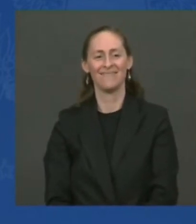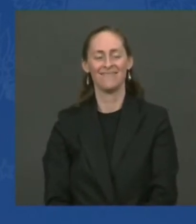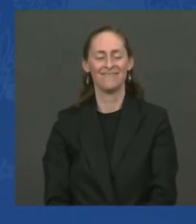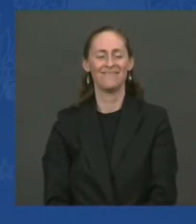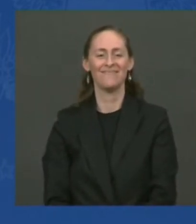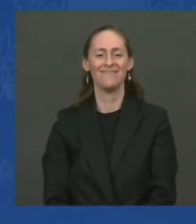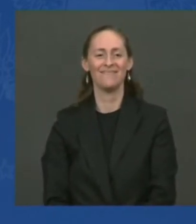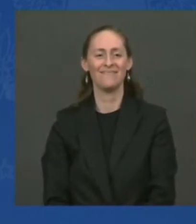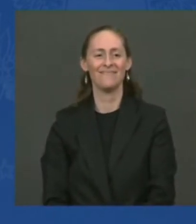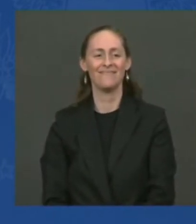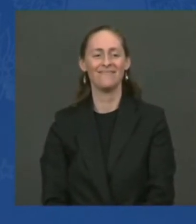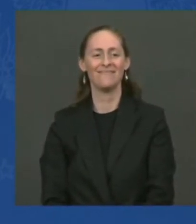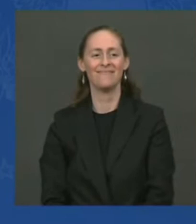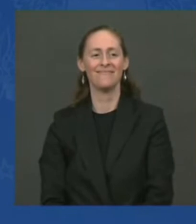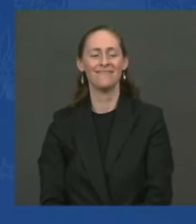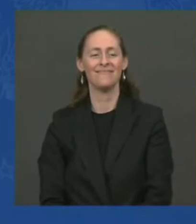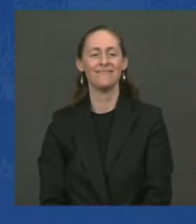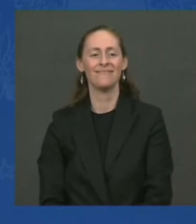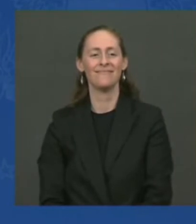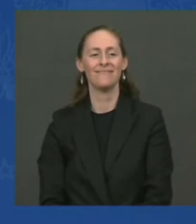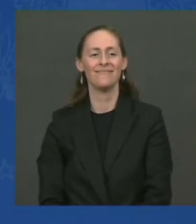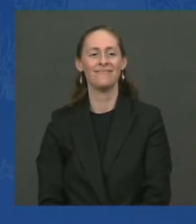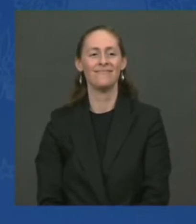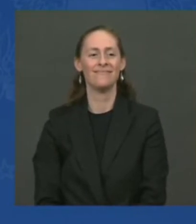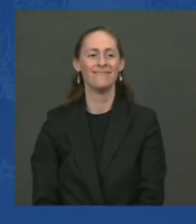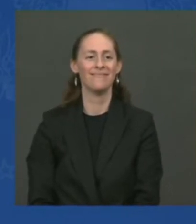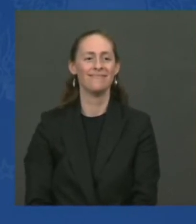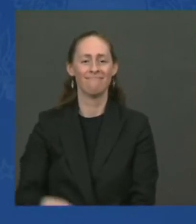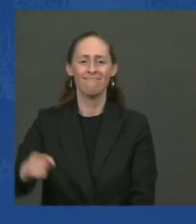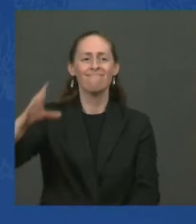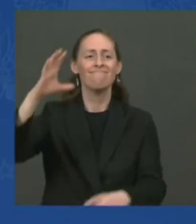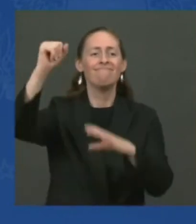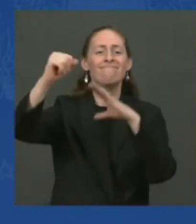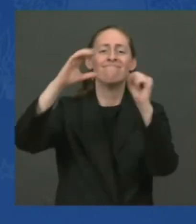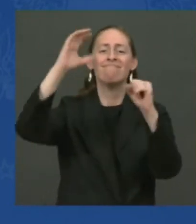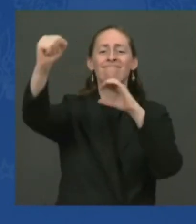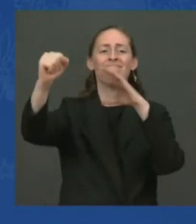These guys travel all over the country together. I'm getting worried, you know.